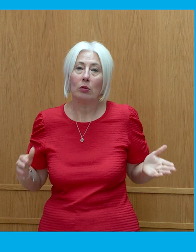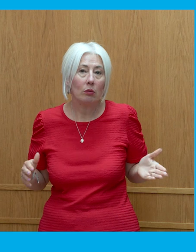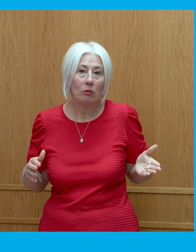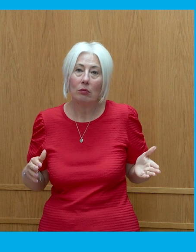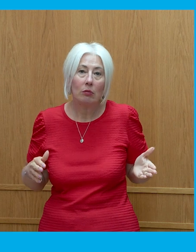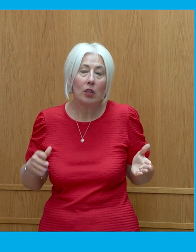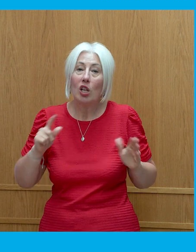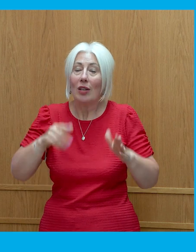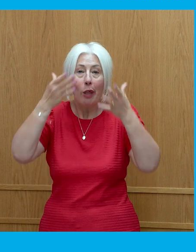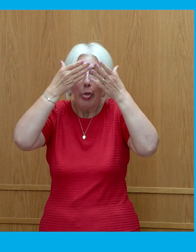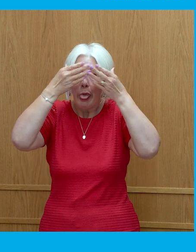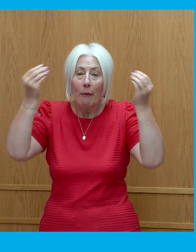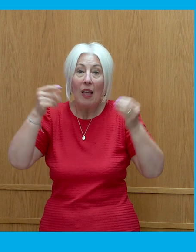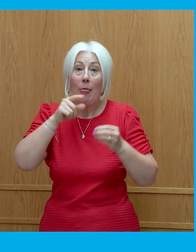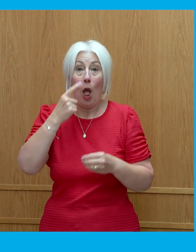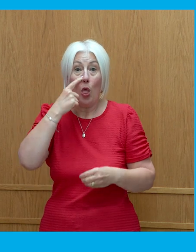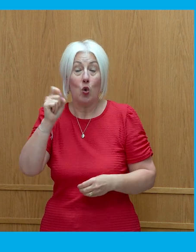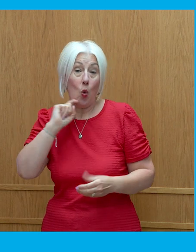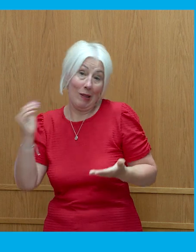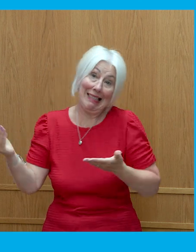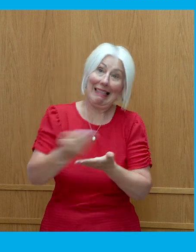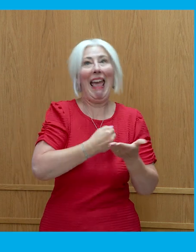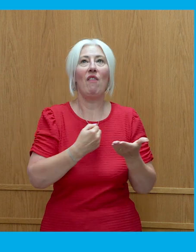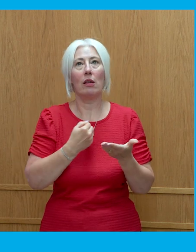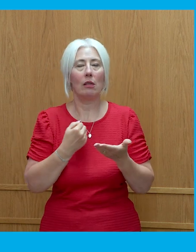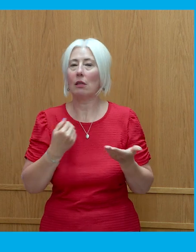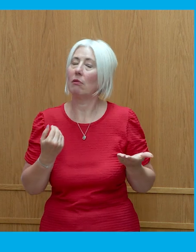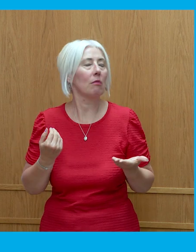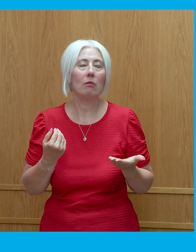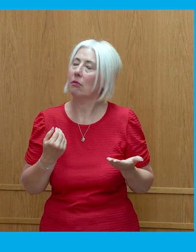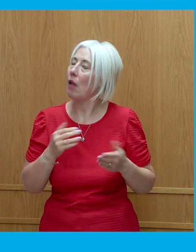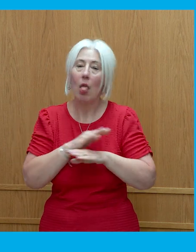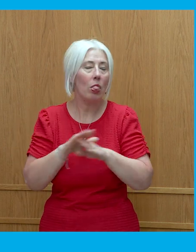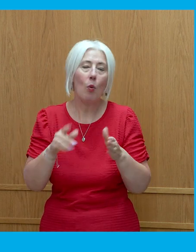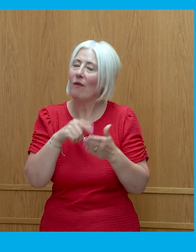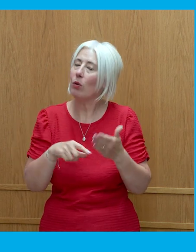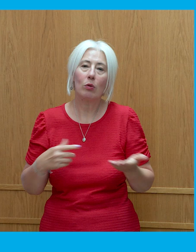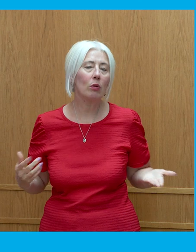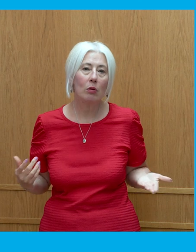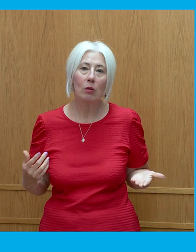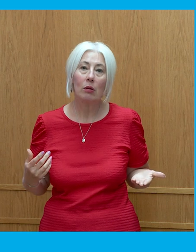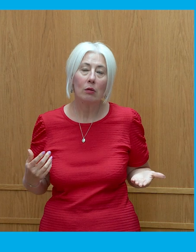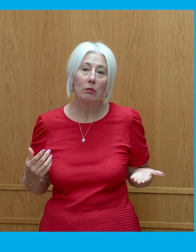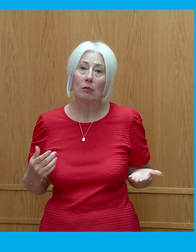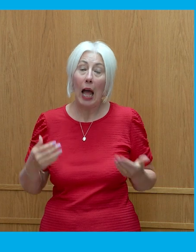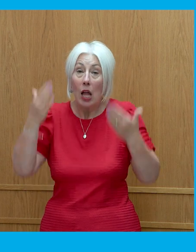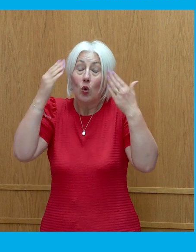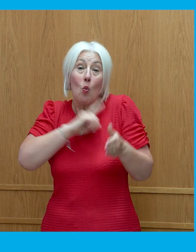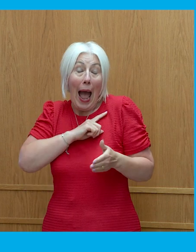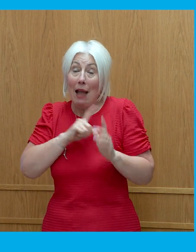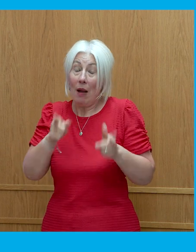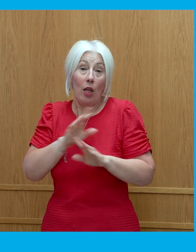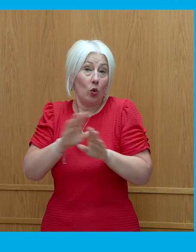any kind of notion that the youth are going to save us at the ballot box. Young people do not vote. And it's inexplicable to me, but they don't vote. Well,